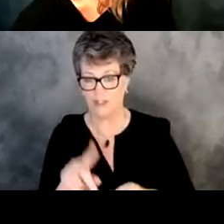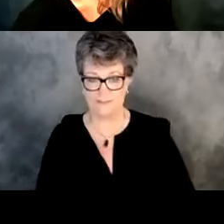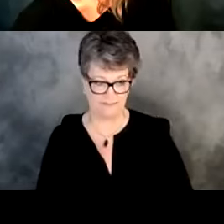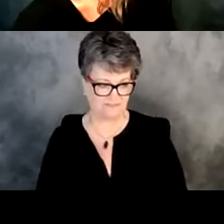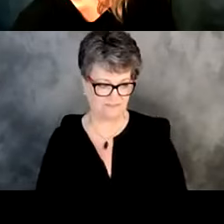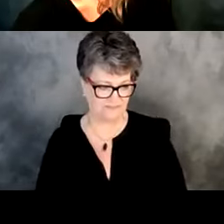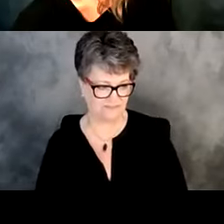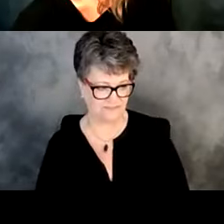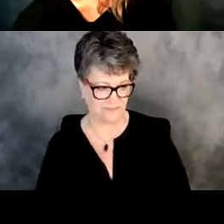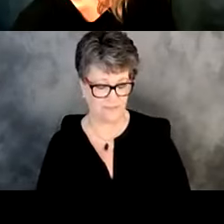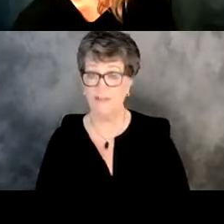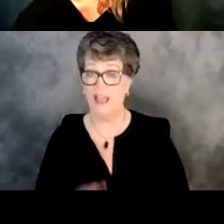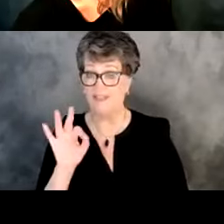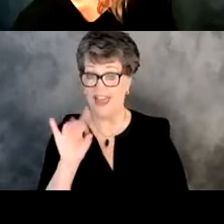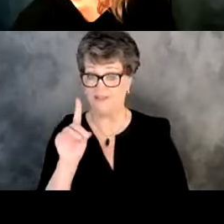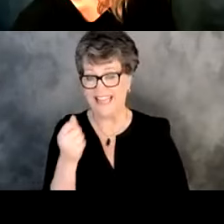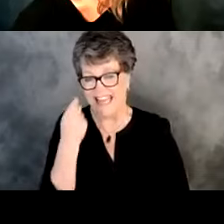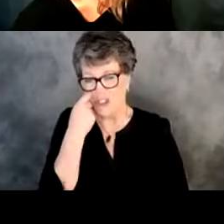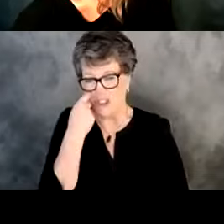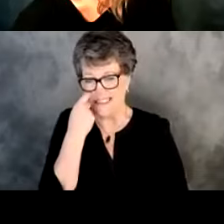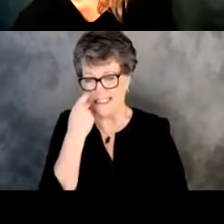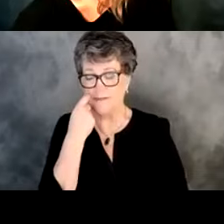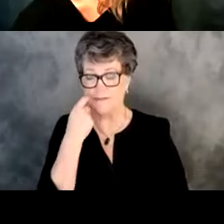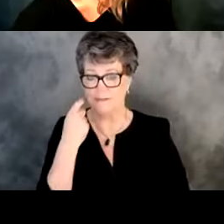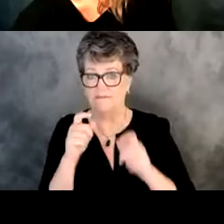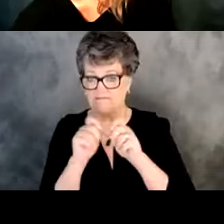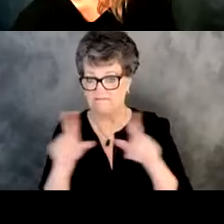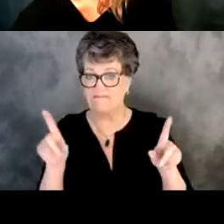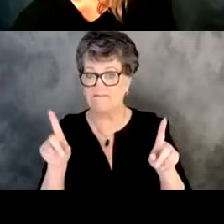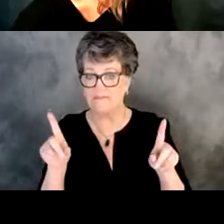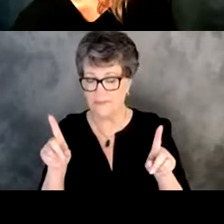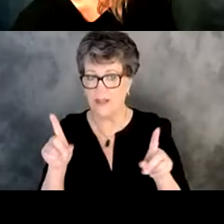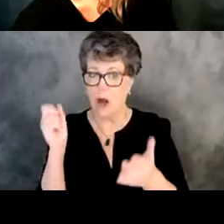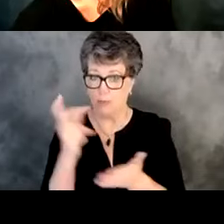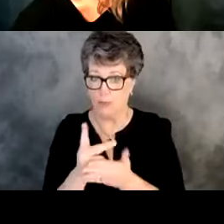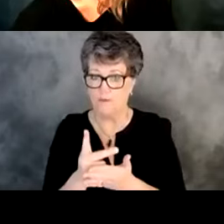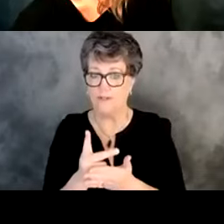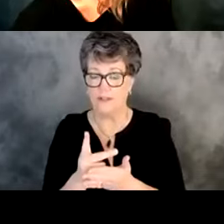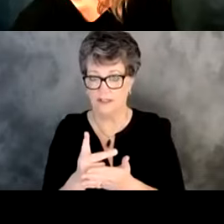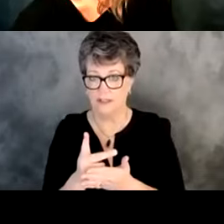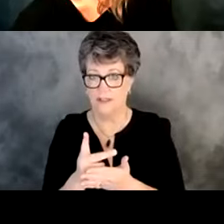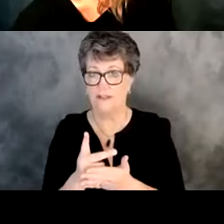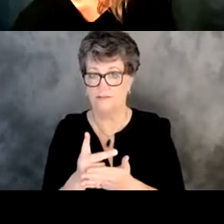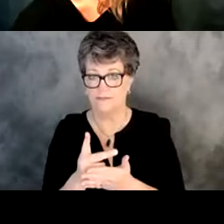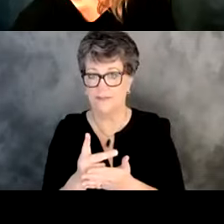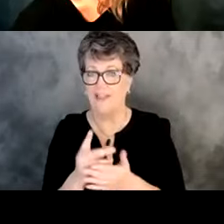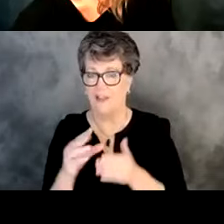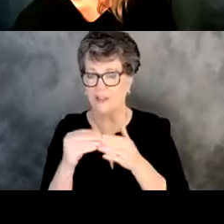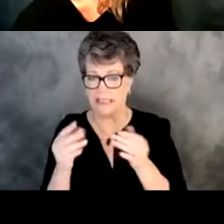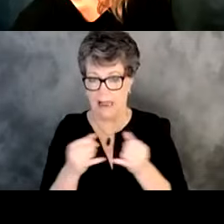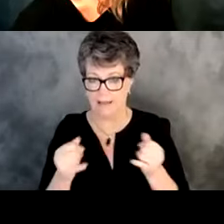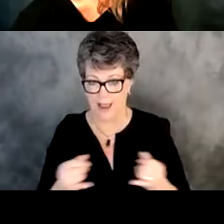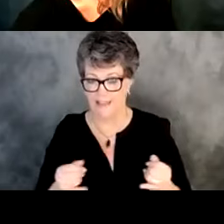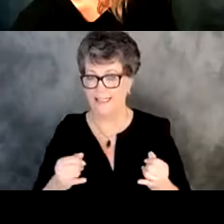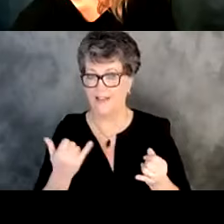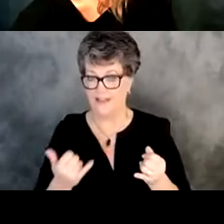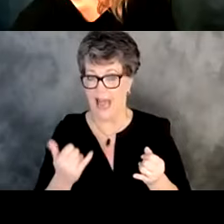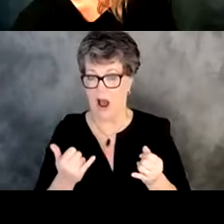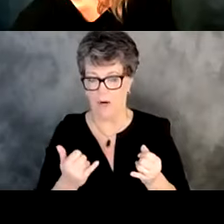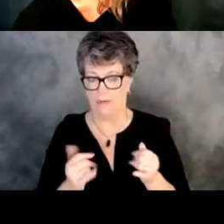So the FDA just recently approved, and there are guidelines that have now come through from